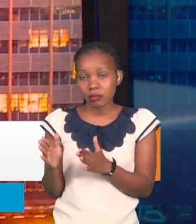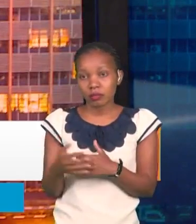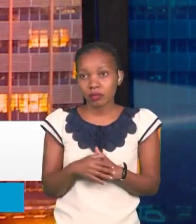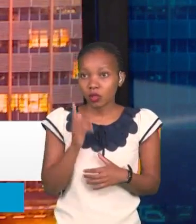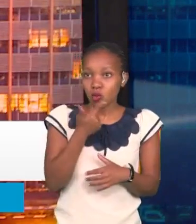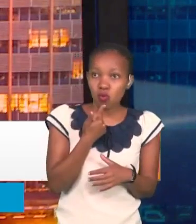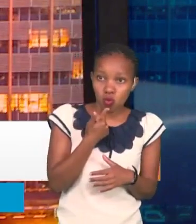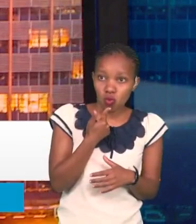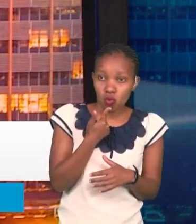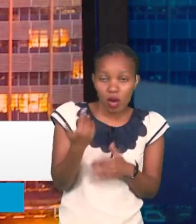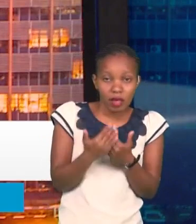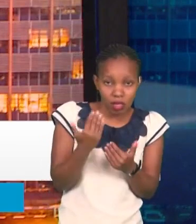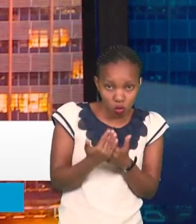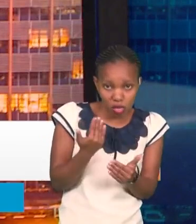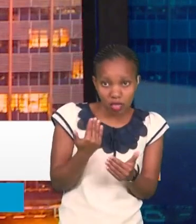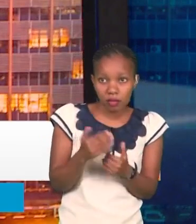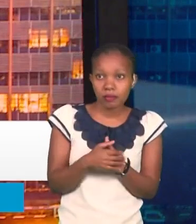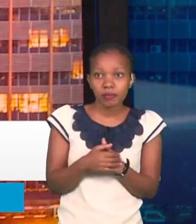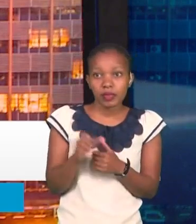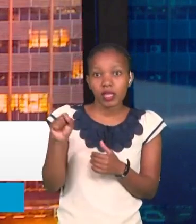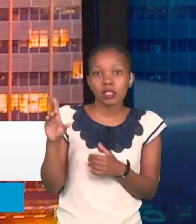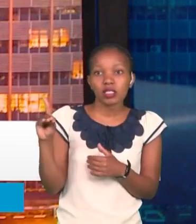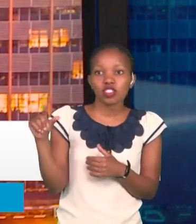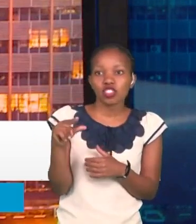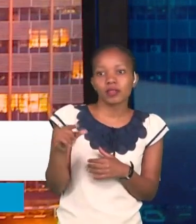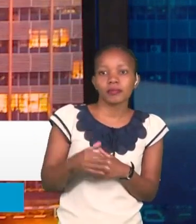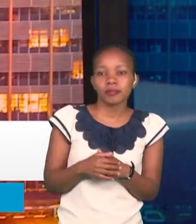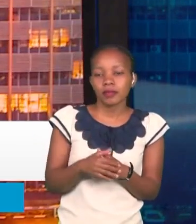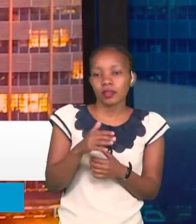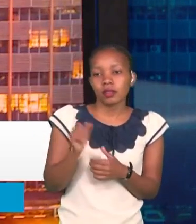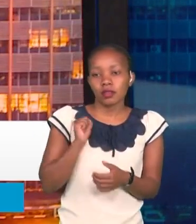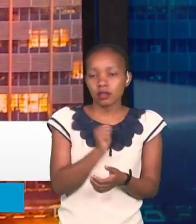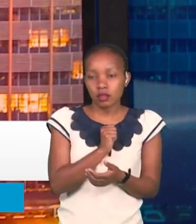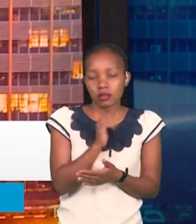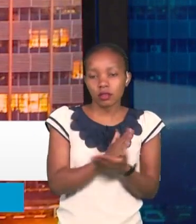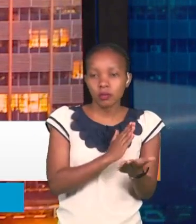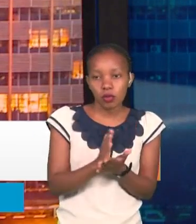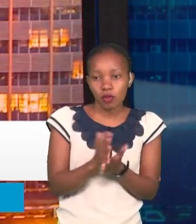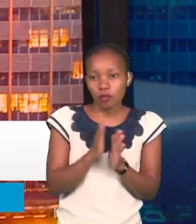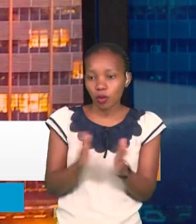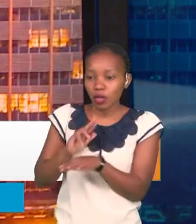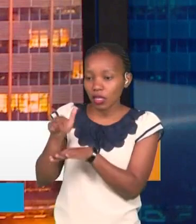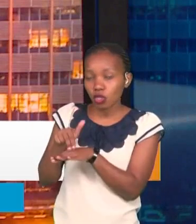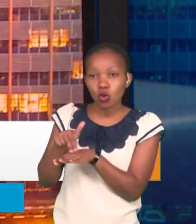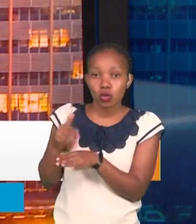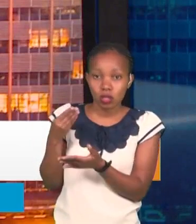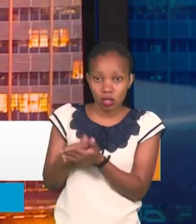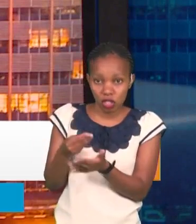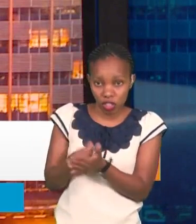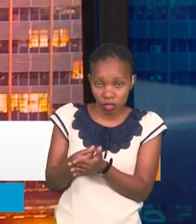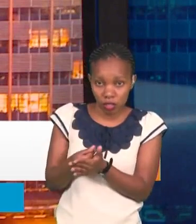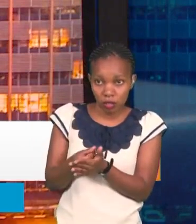who are the custodians of the SDGs, okay. State Department of Planning and National Treasury, National